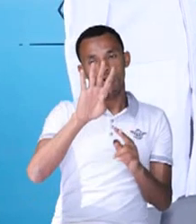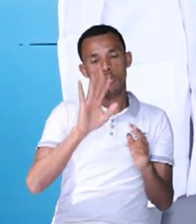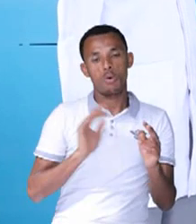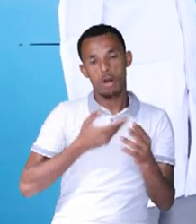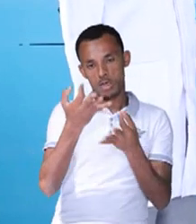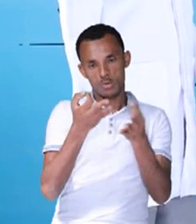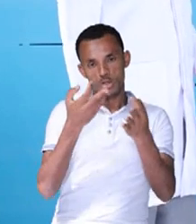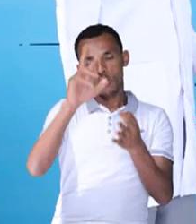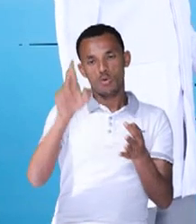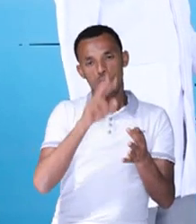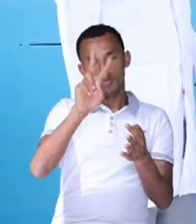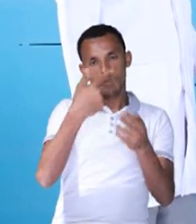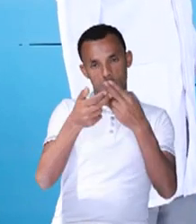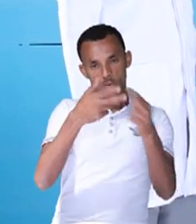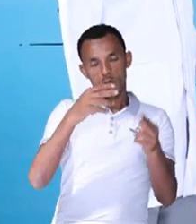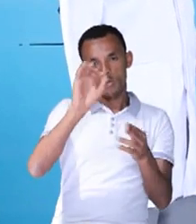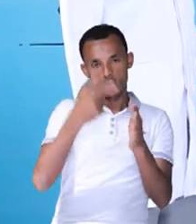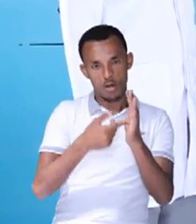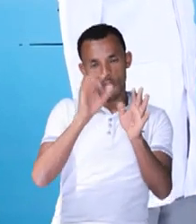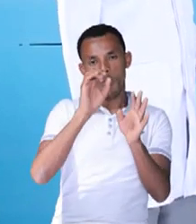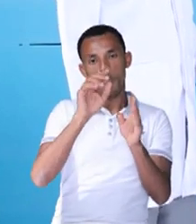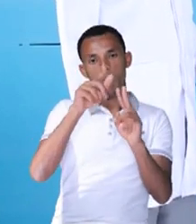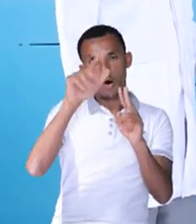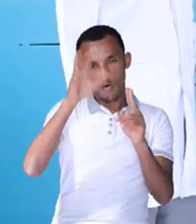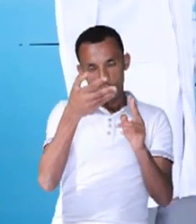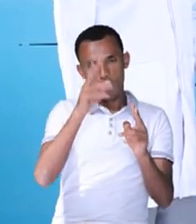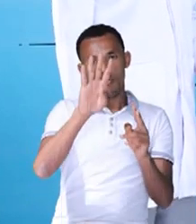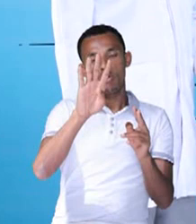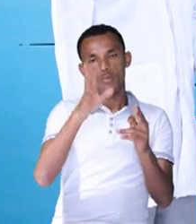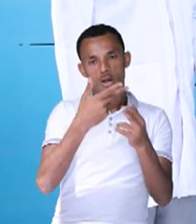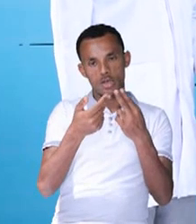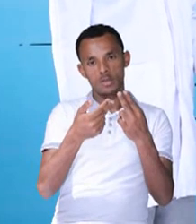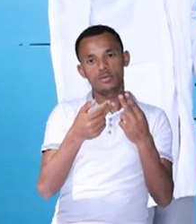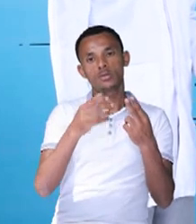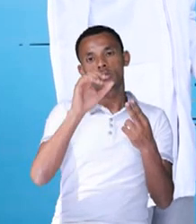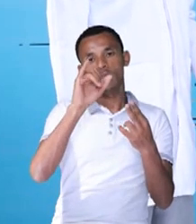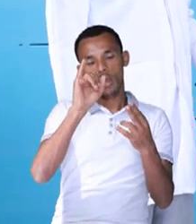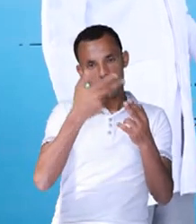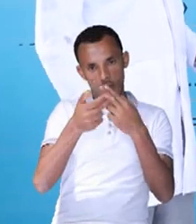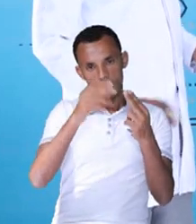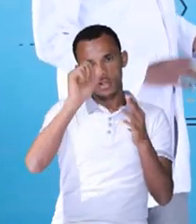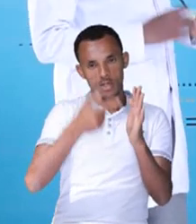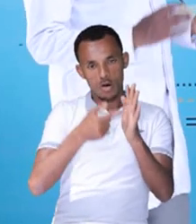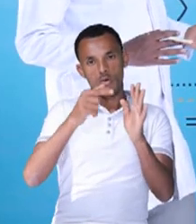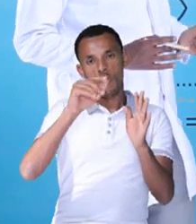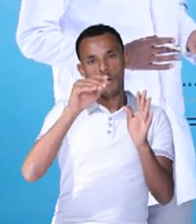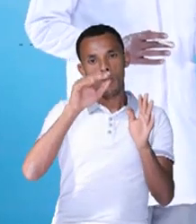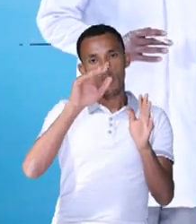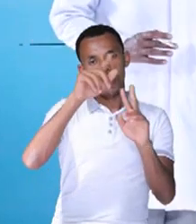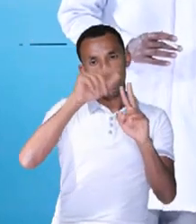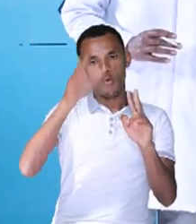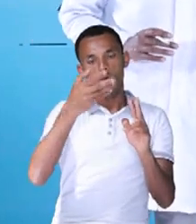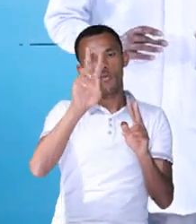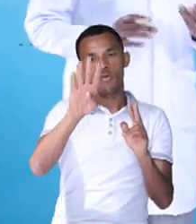also. Root 2 multiplied by cosine of pi over 4 plus I times sine of pi over 4. So when you are asked